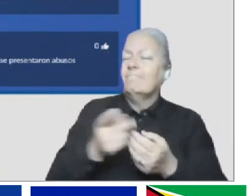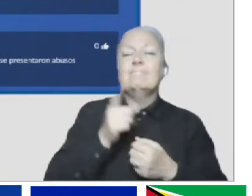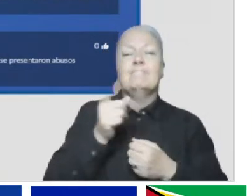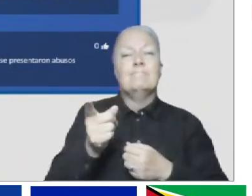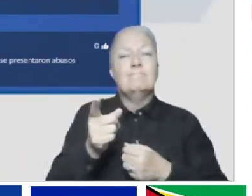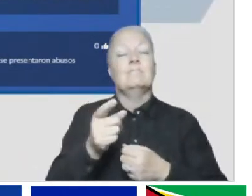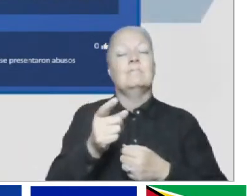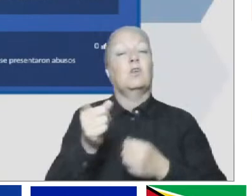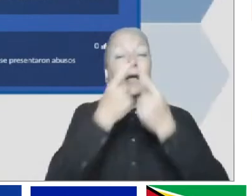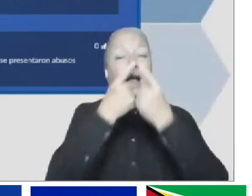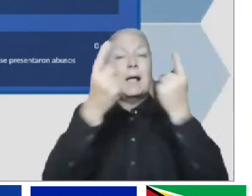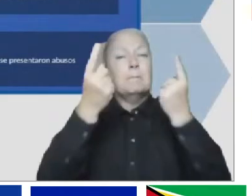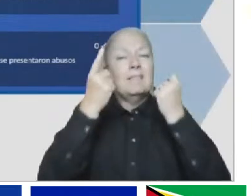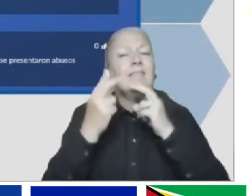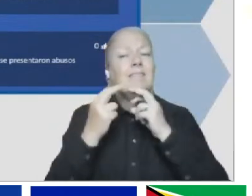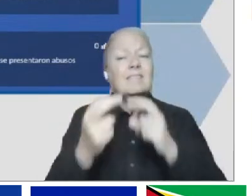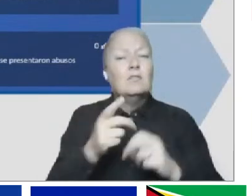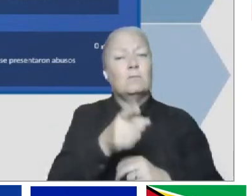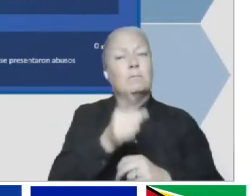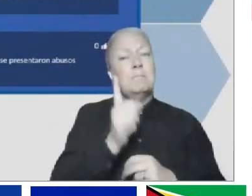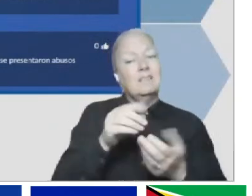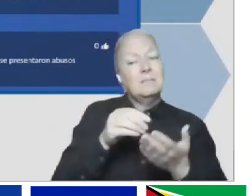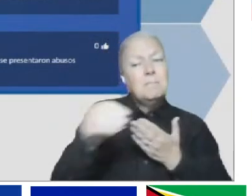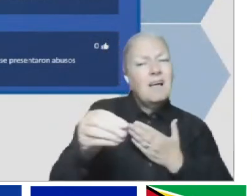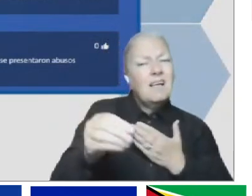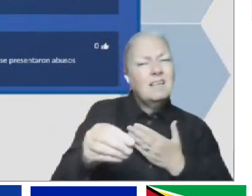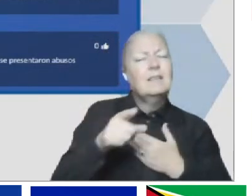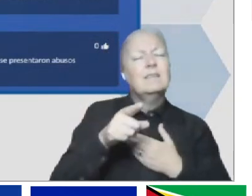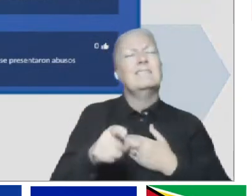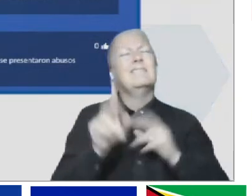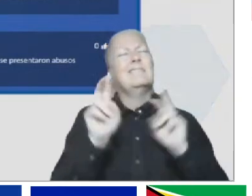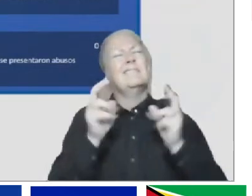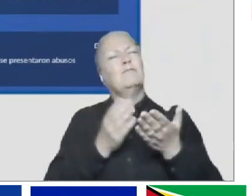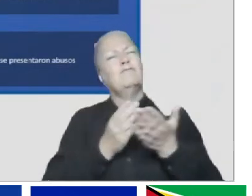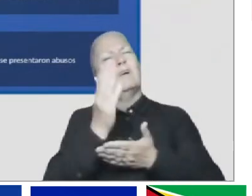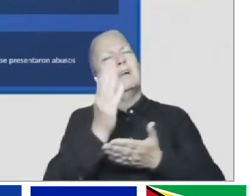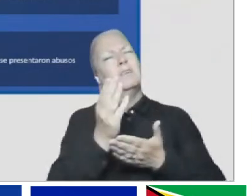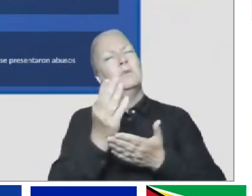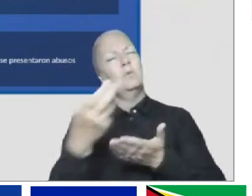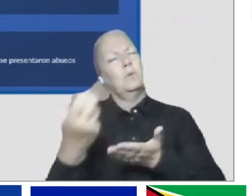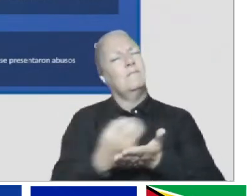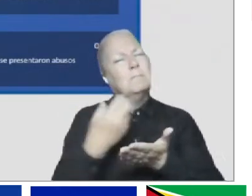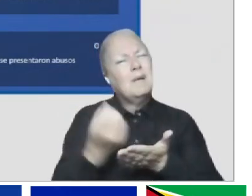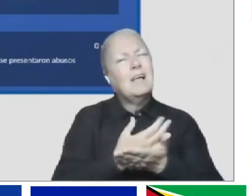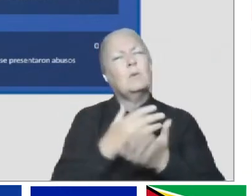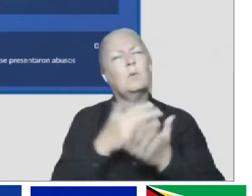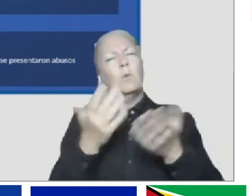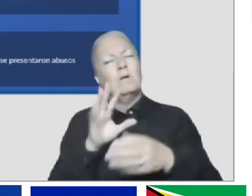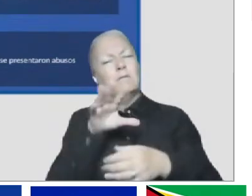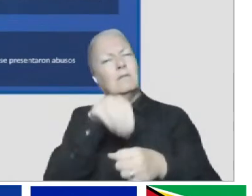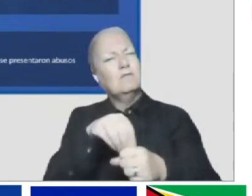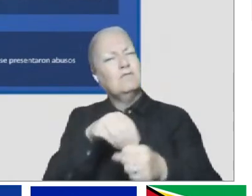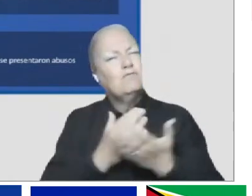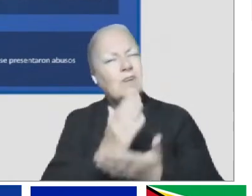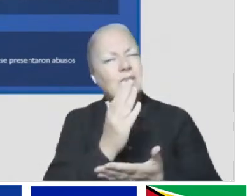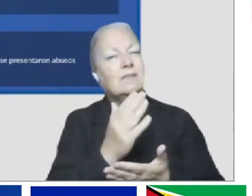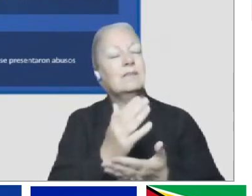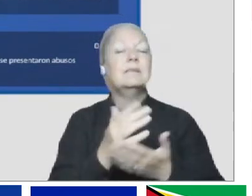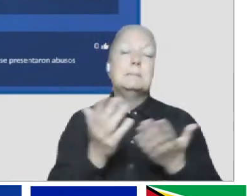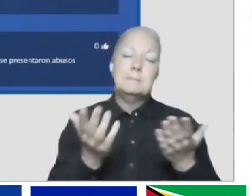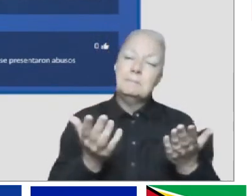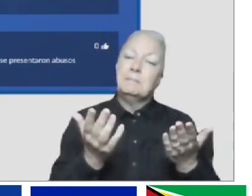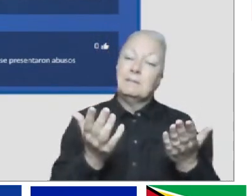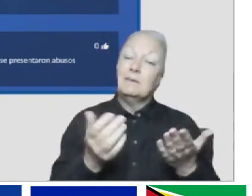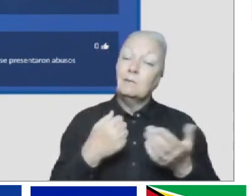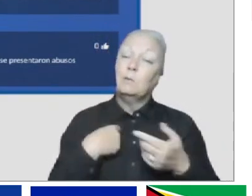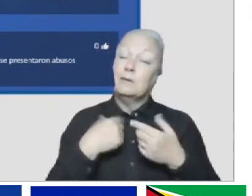as the right to information, the right to participation are very clear subjects which we could go on about for a long time.